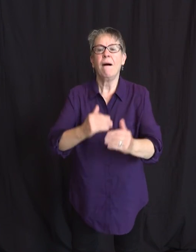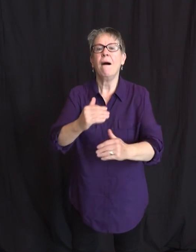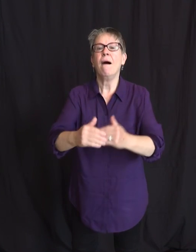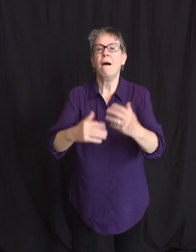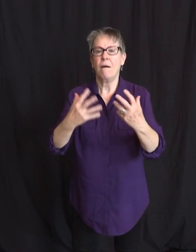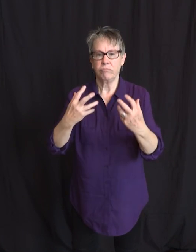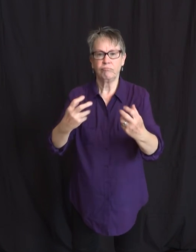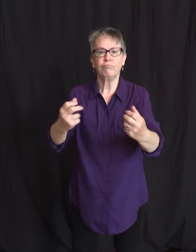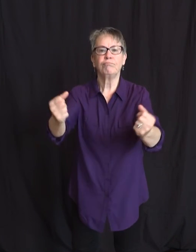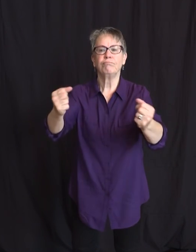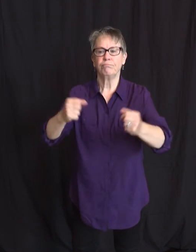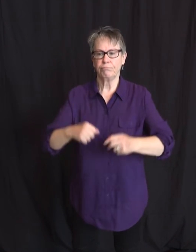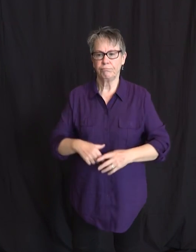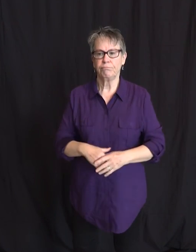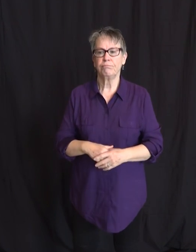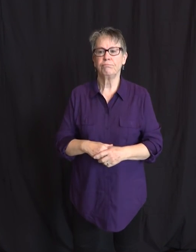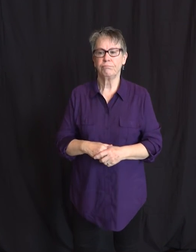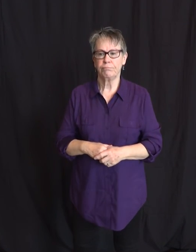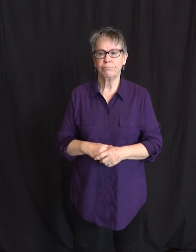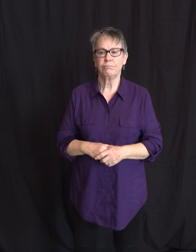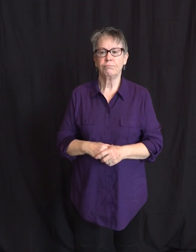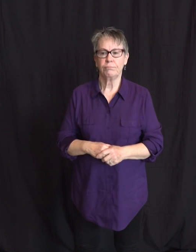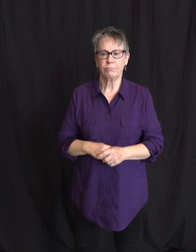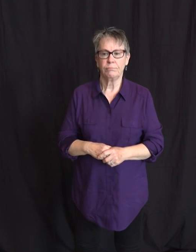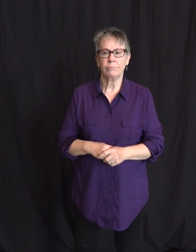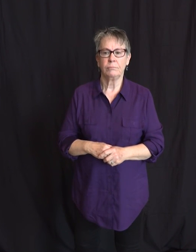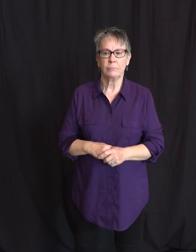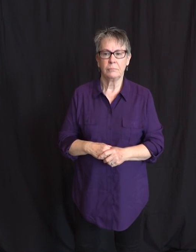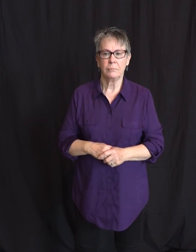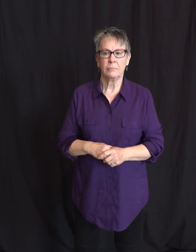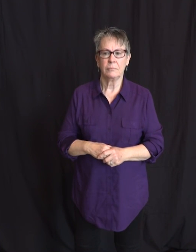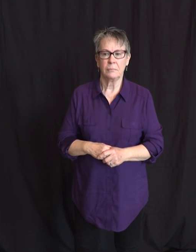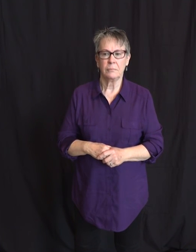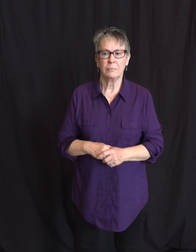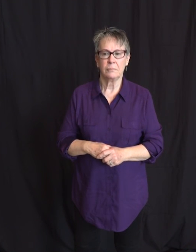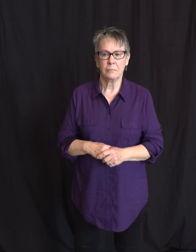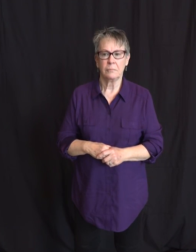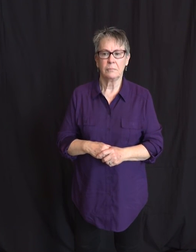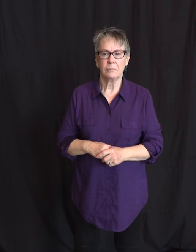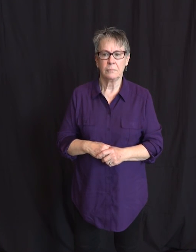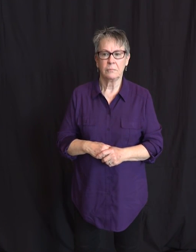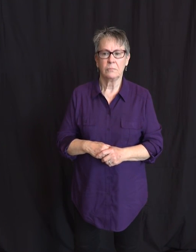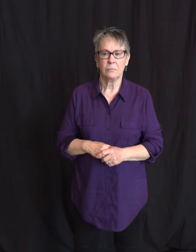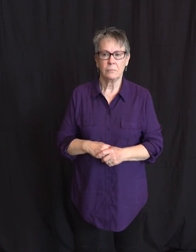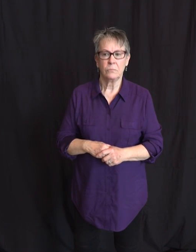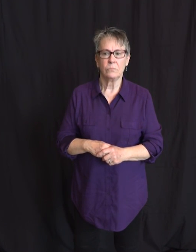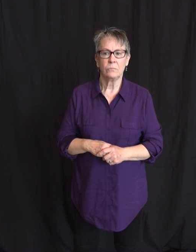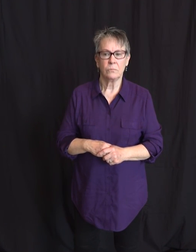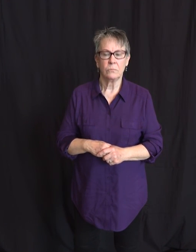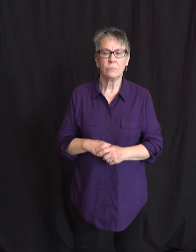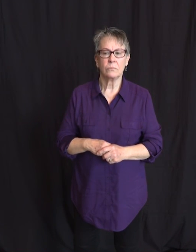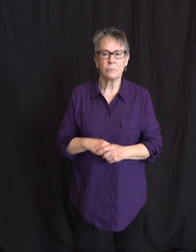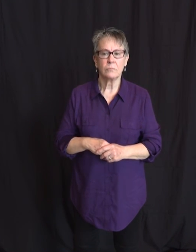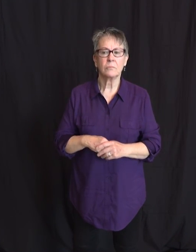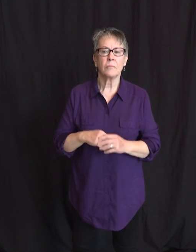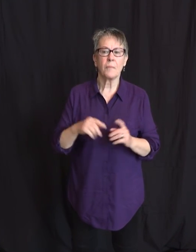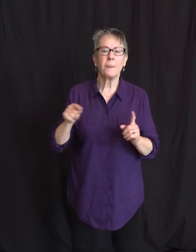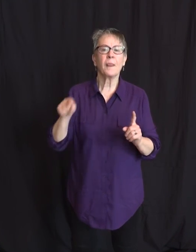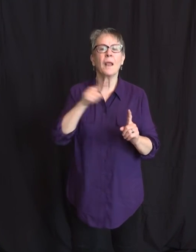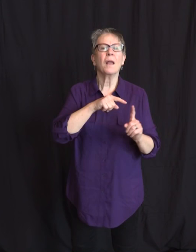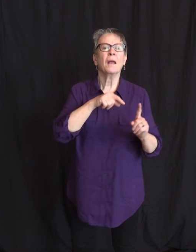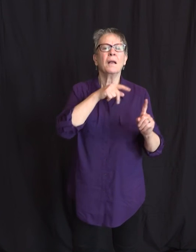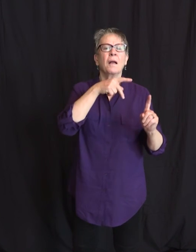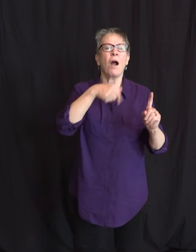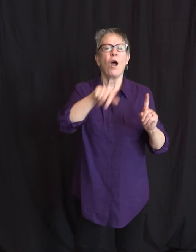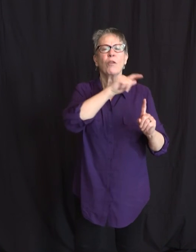color. I like the broad outlines that Gavin Newsom in California had laid out. Somebody said to me there was a green,